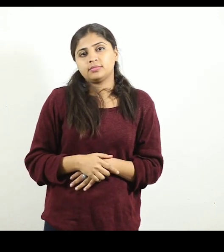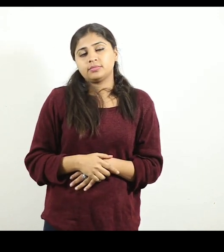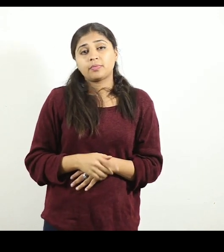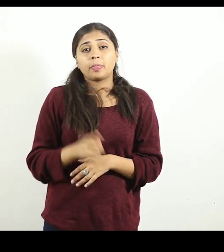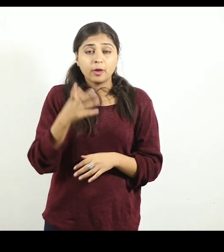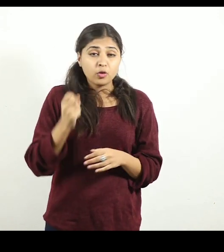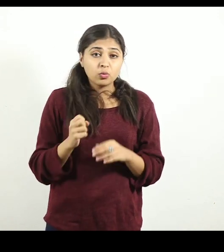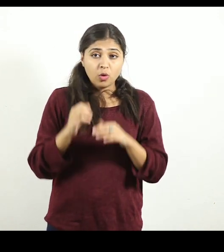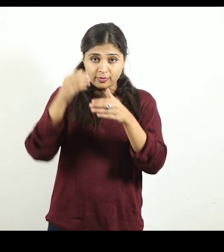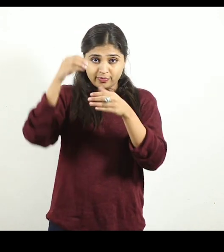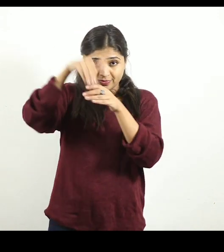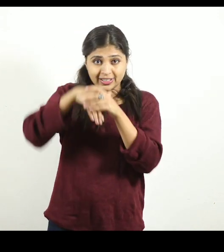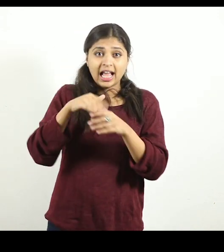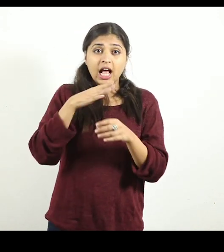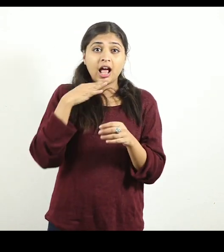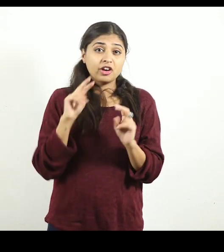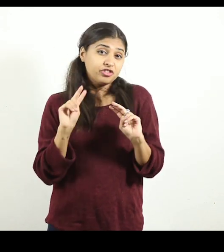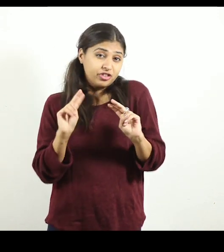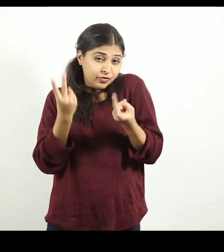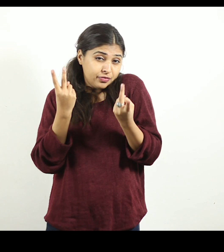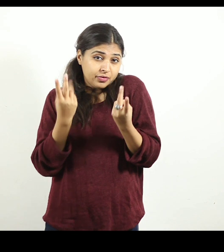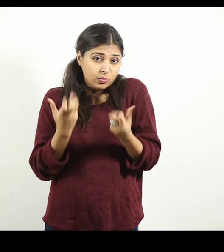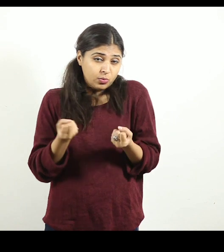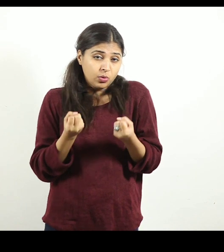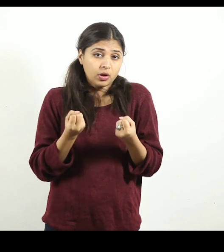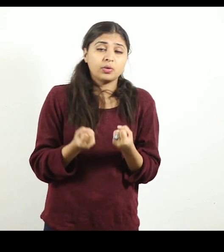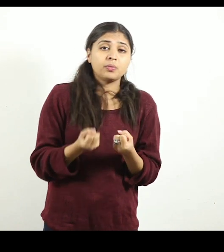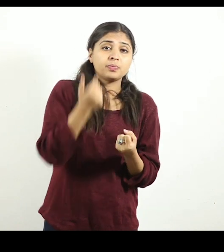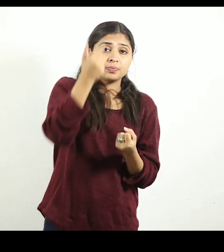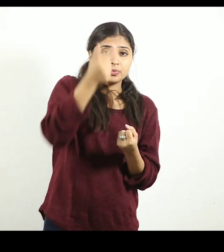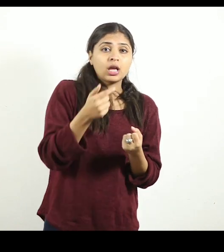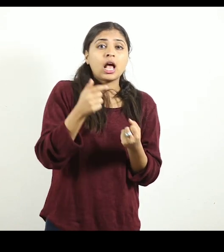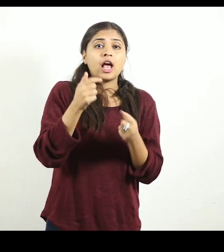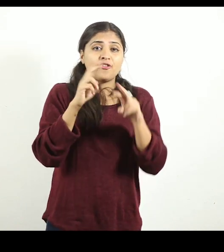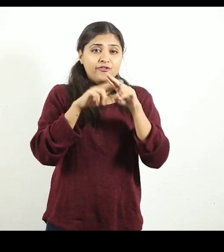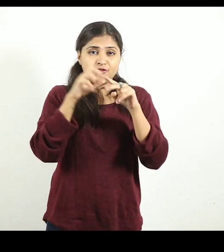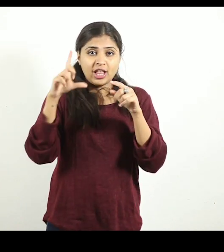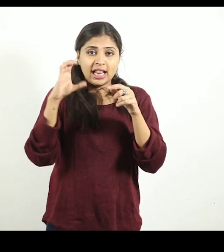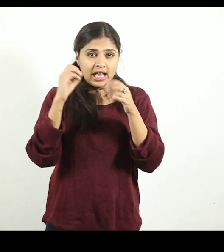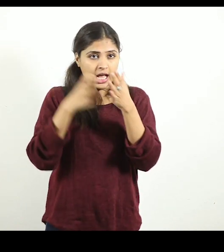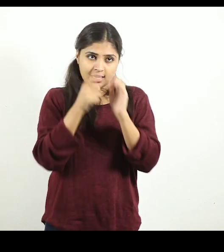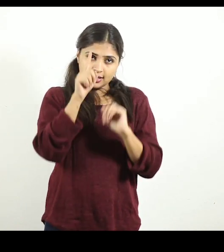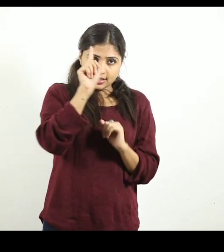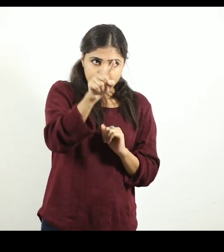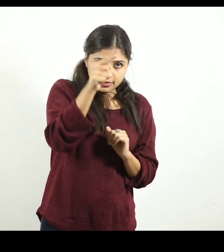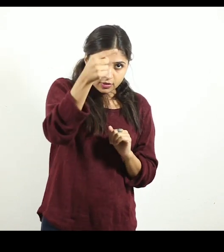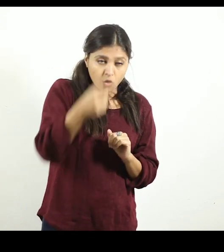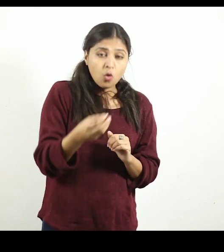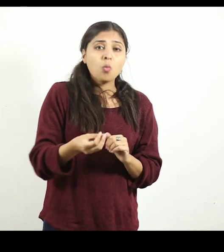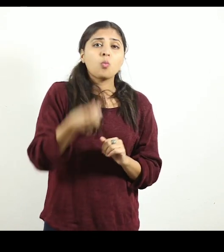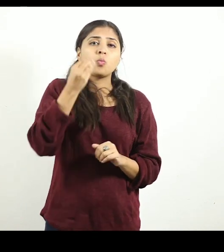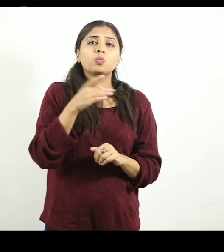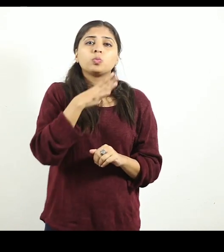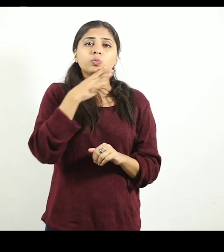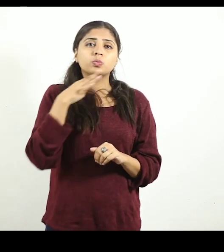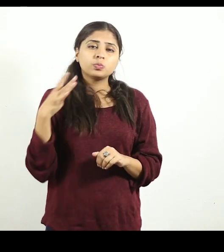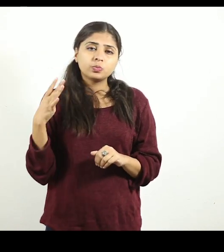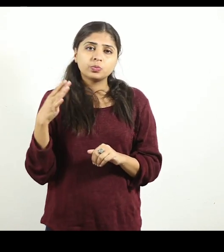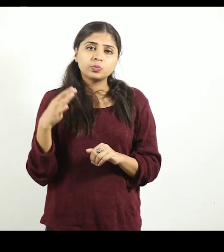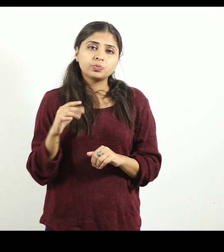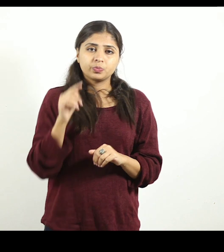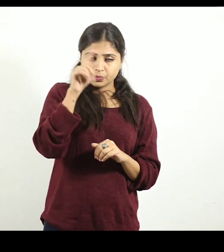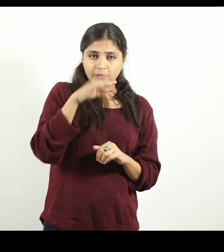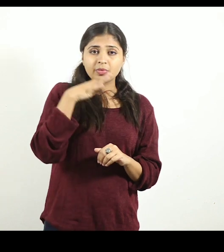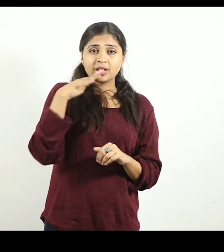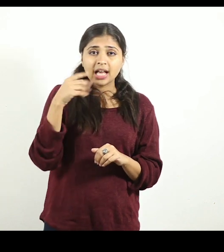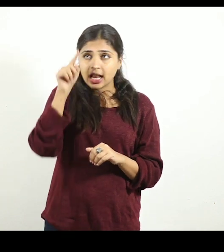next to the fill color, click More Colors and then in the Color dialog box, select the color that you want. To apply the